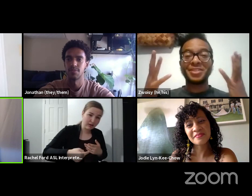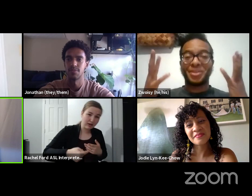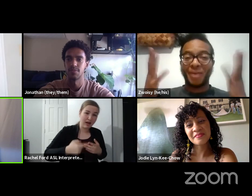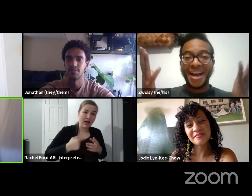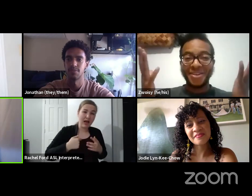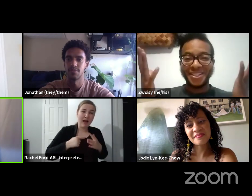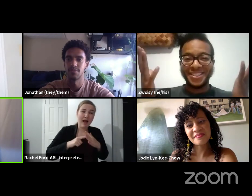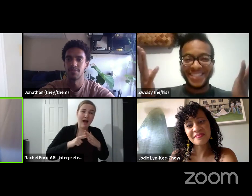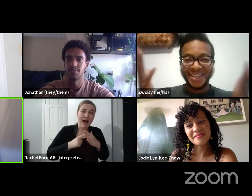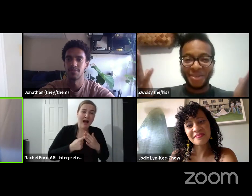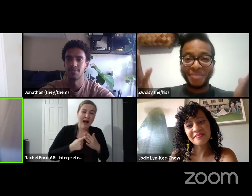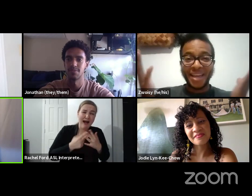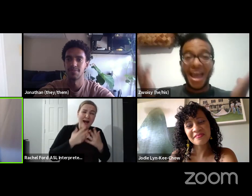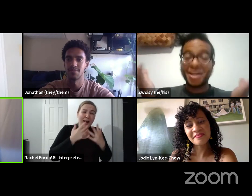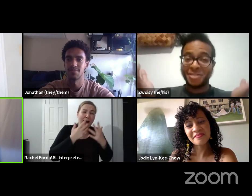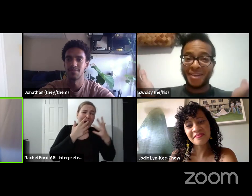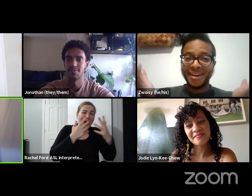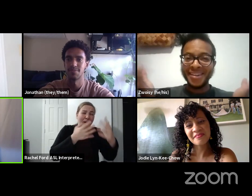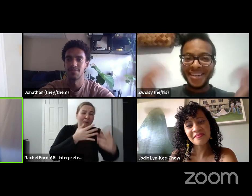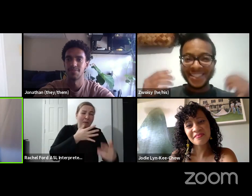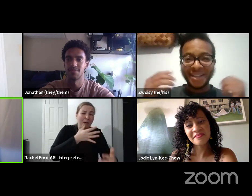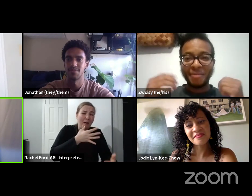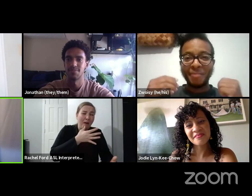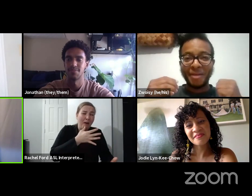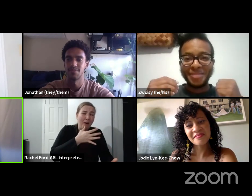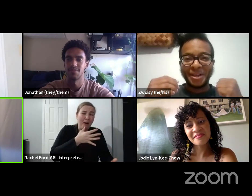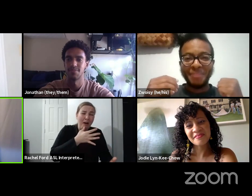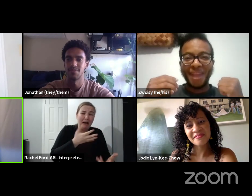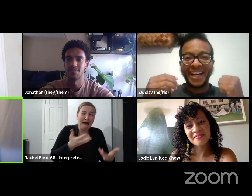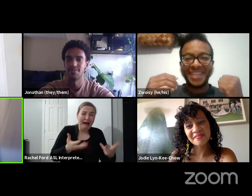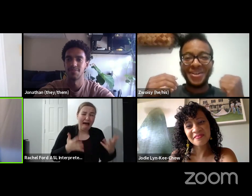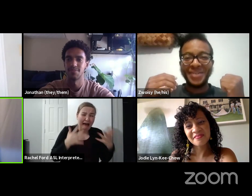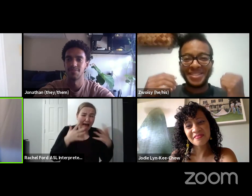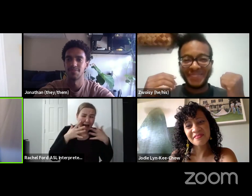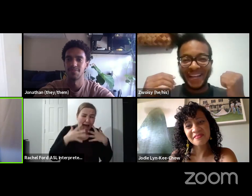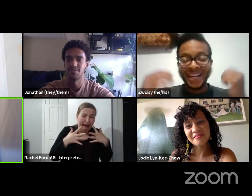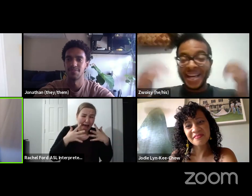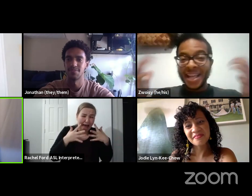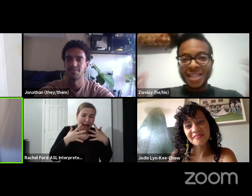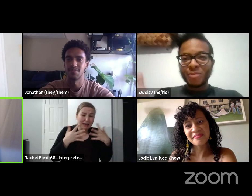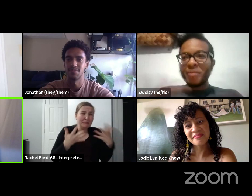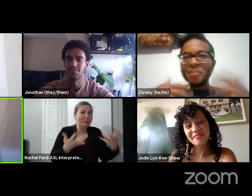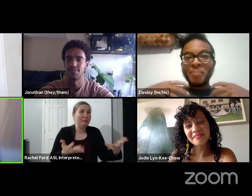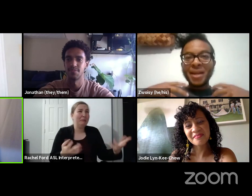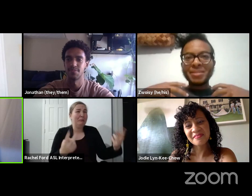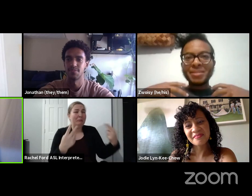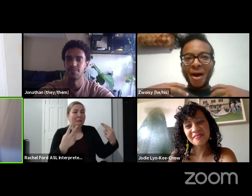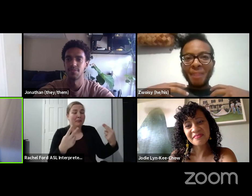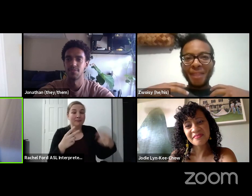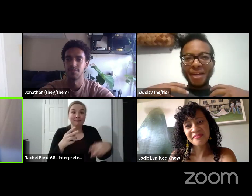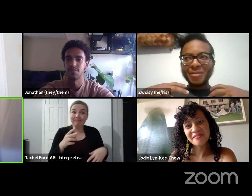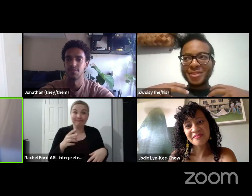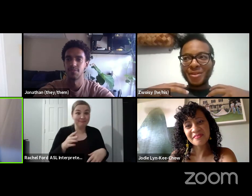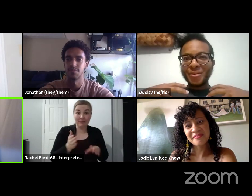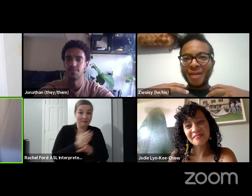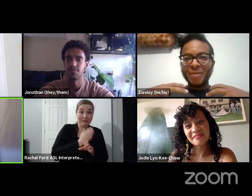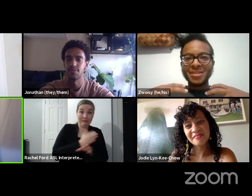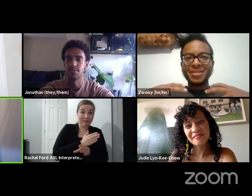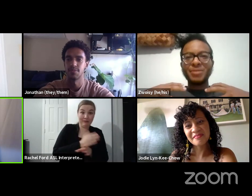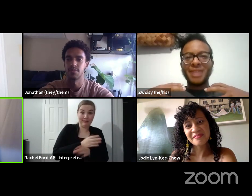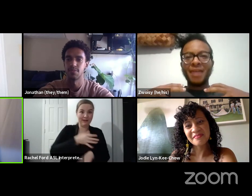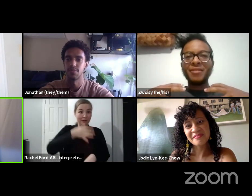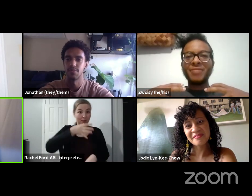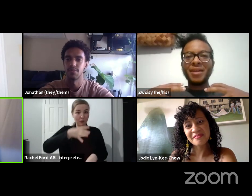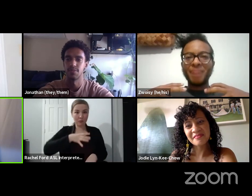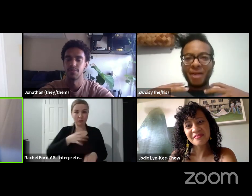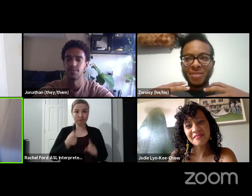to cry out and, you know, be extra to get my mom to come back and notice me, this woman picked me up, and I wasn't